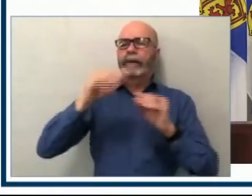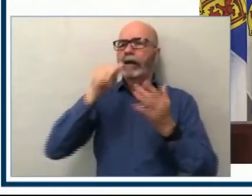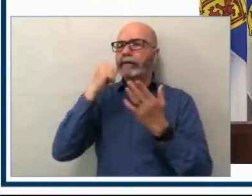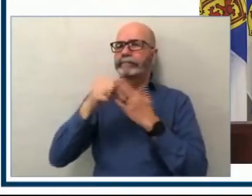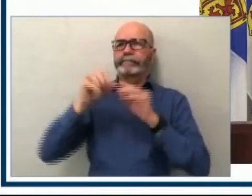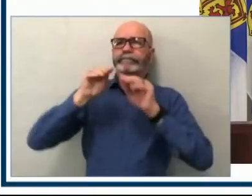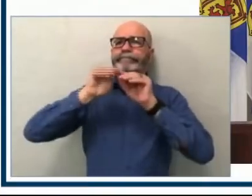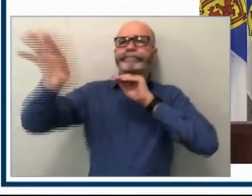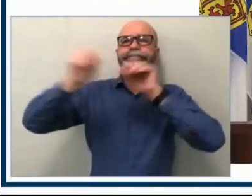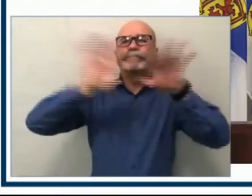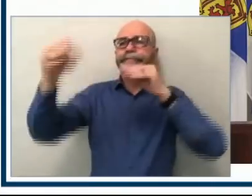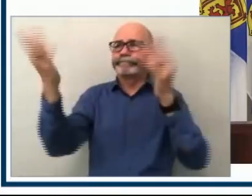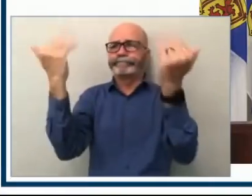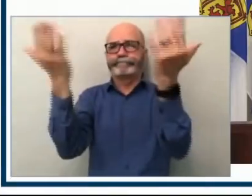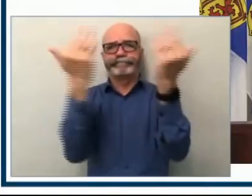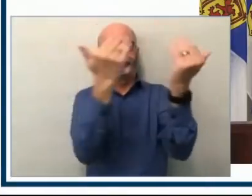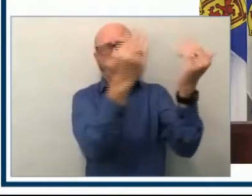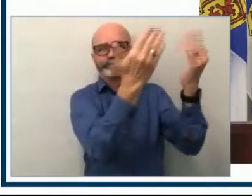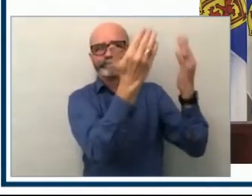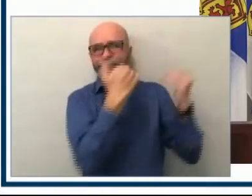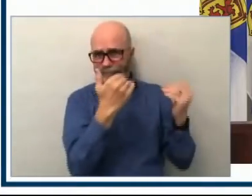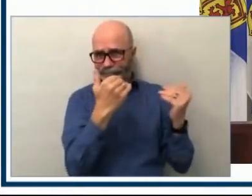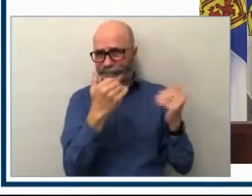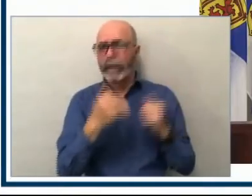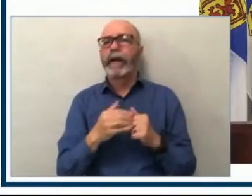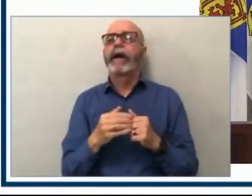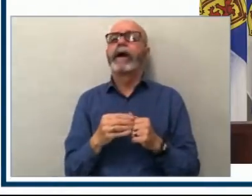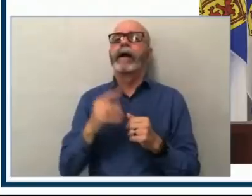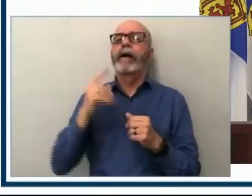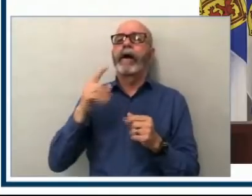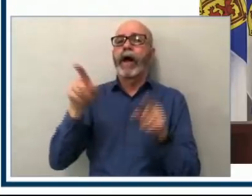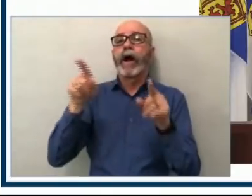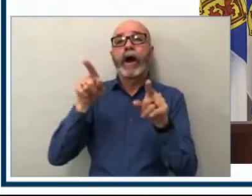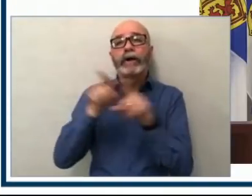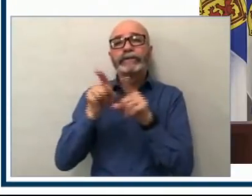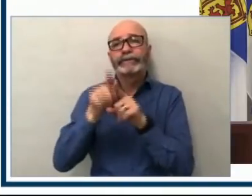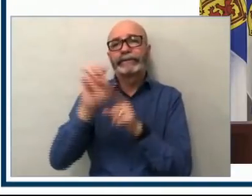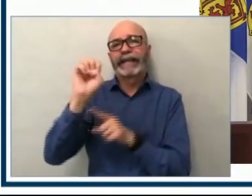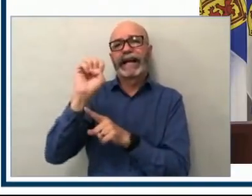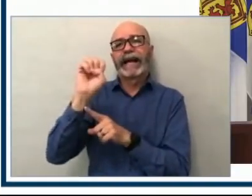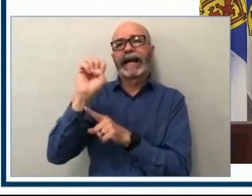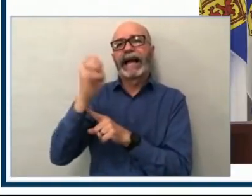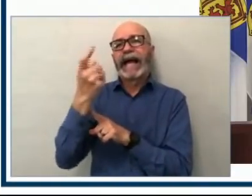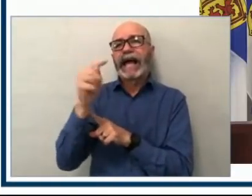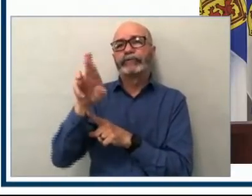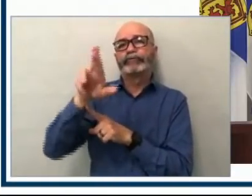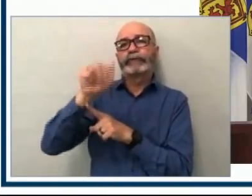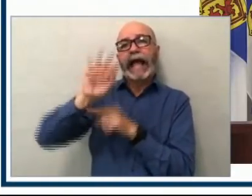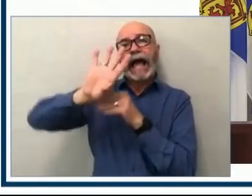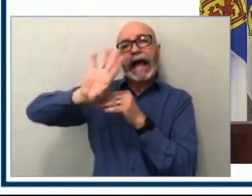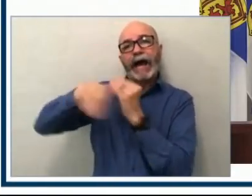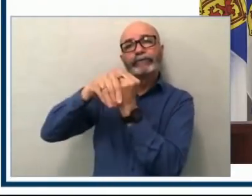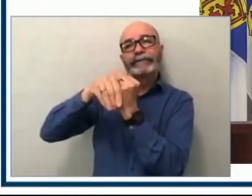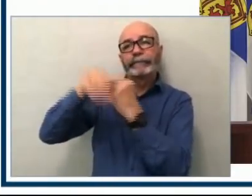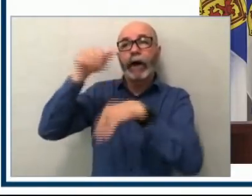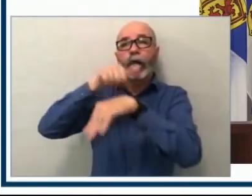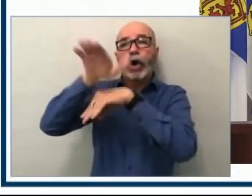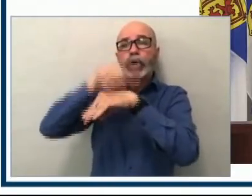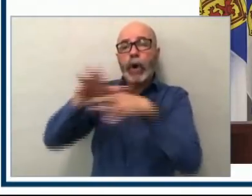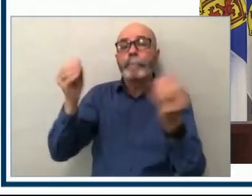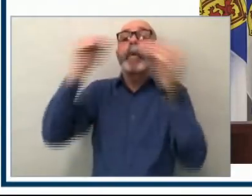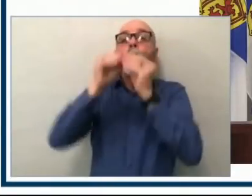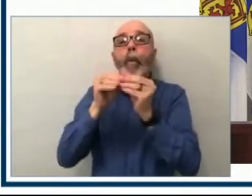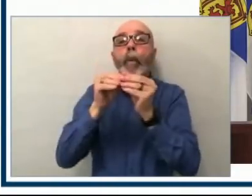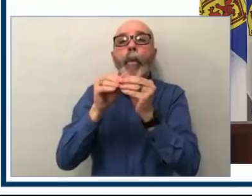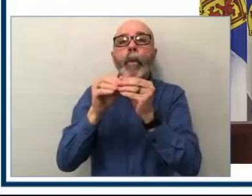case some people don't sign up. Are you reassessing whether you're going to continue to send out excess in the future